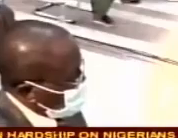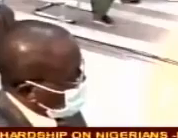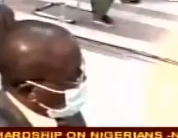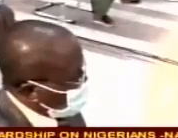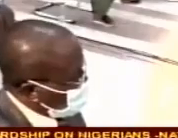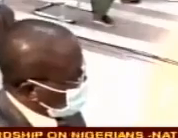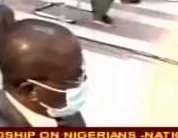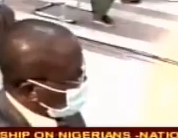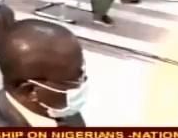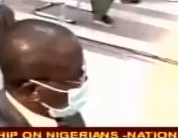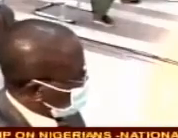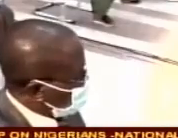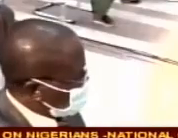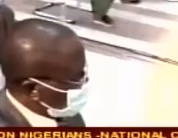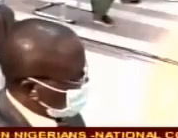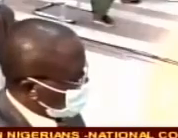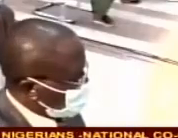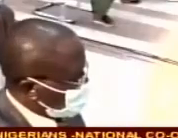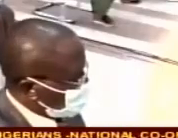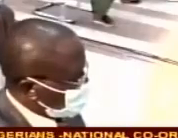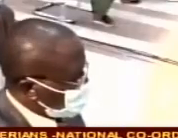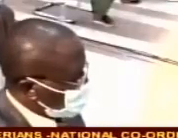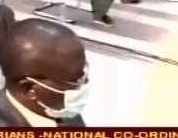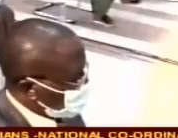Thank you, Mr. Chairman.